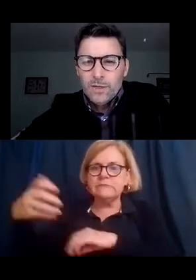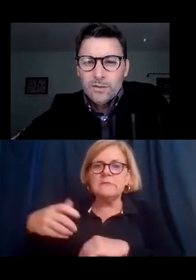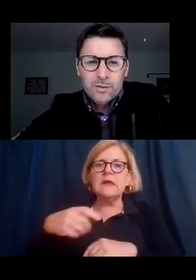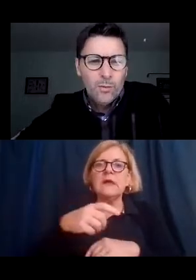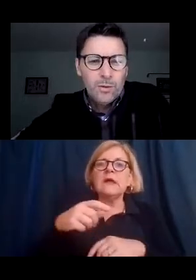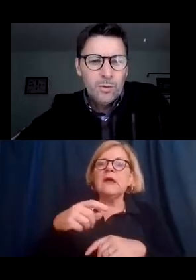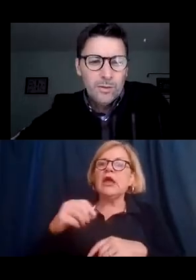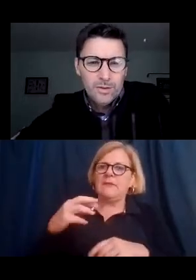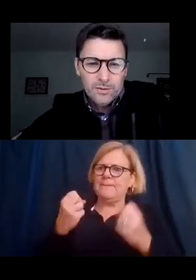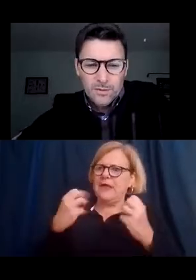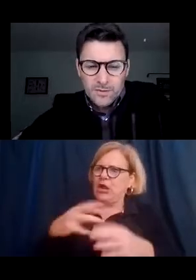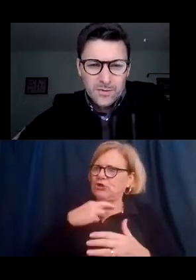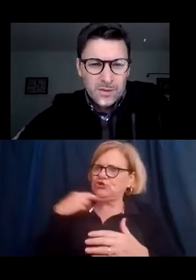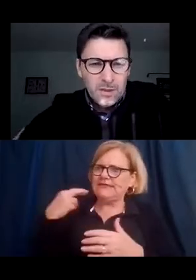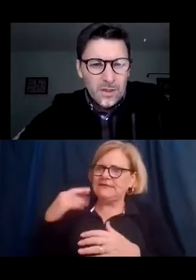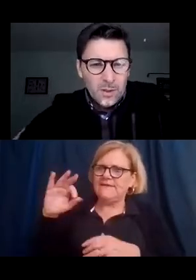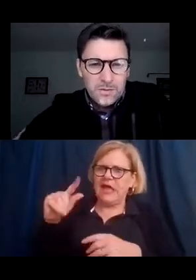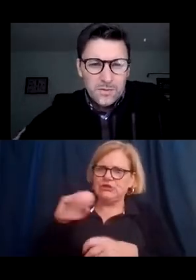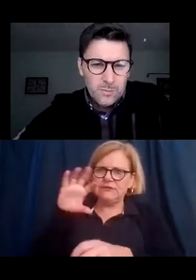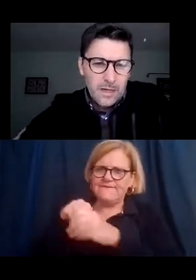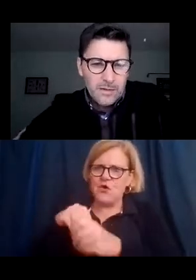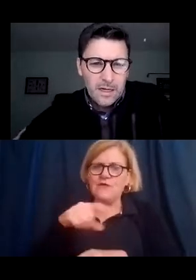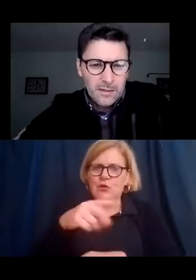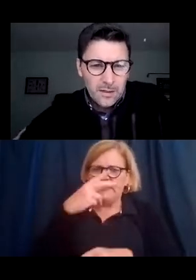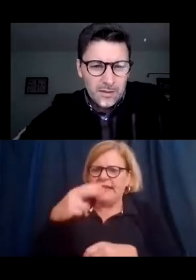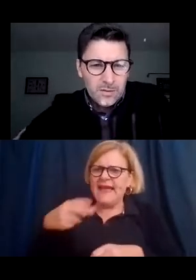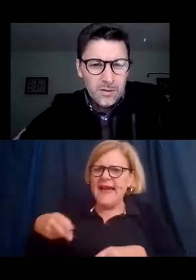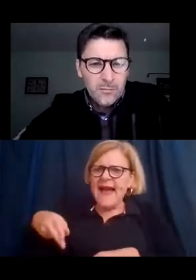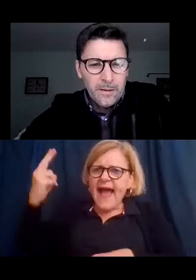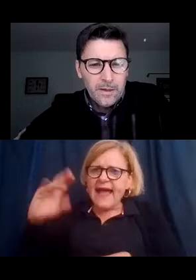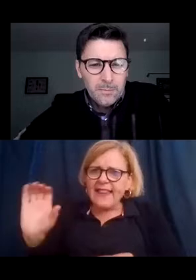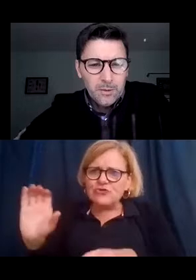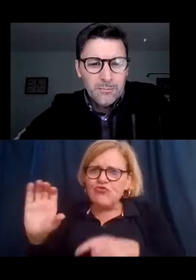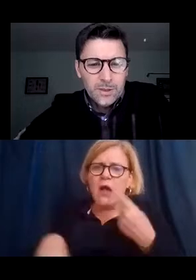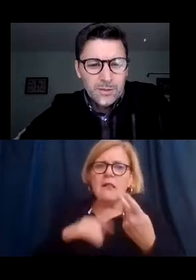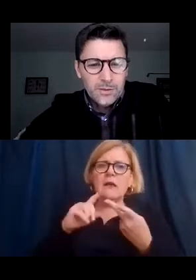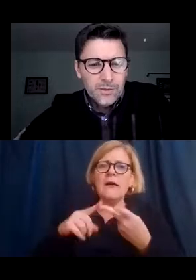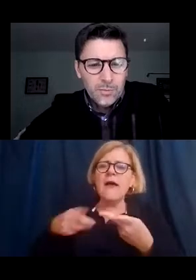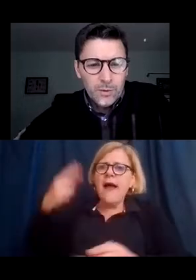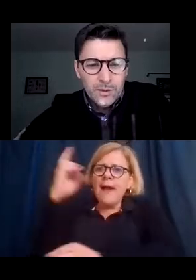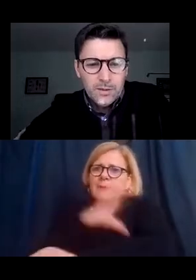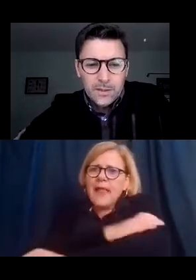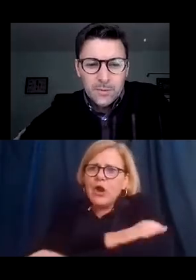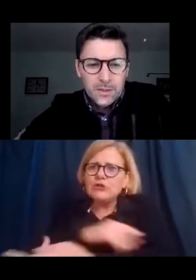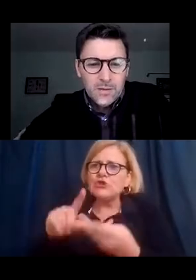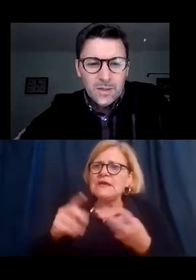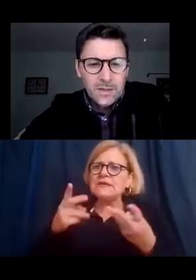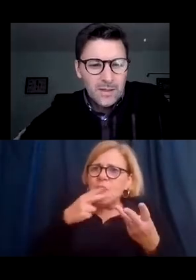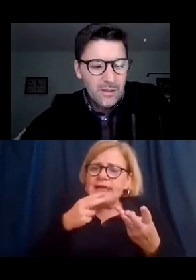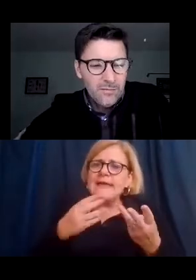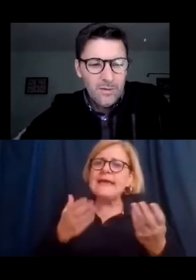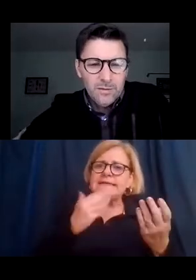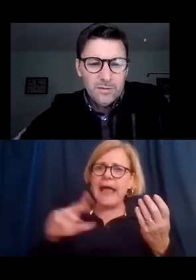and risk factors for coronary artery disease. We see this with high cholesterol, high blood pressure, smoking,